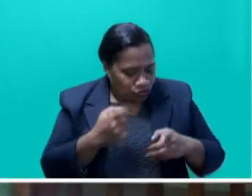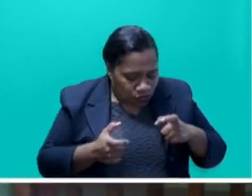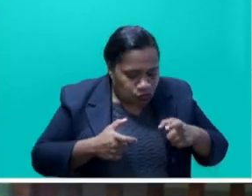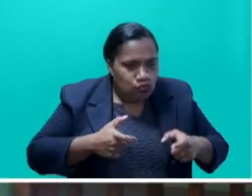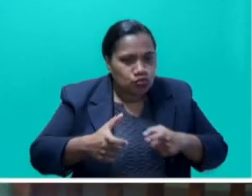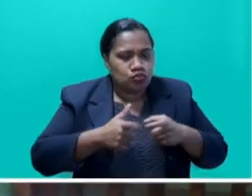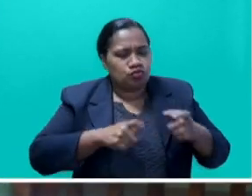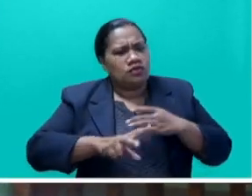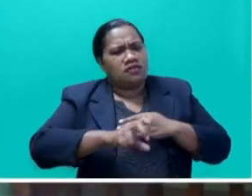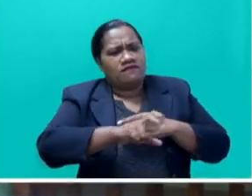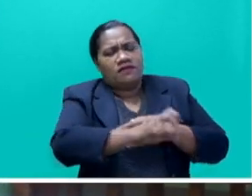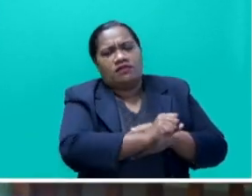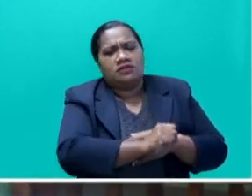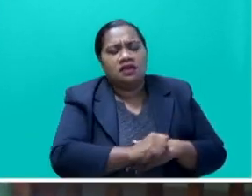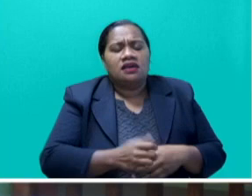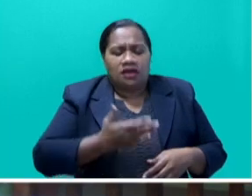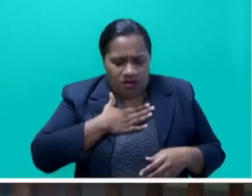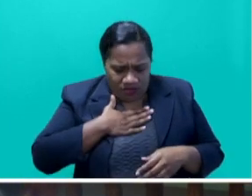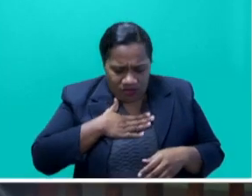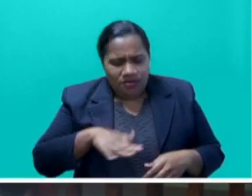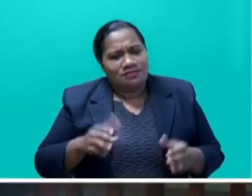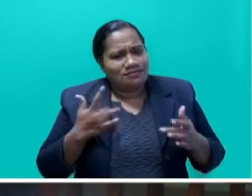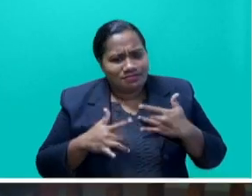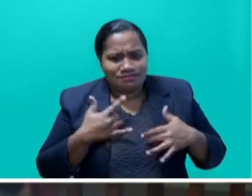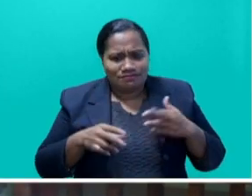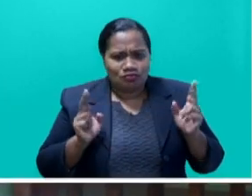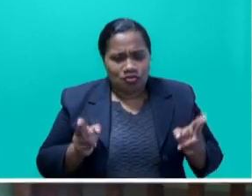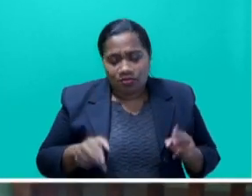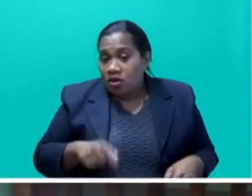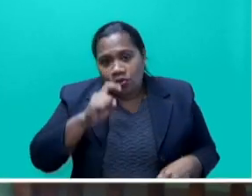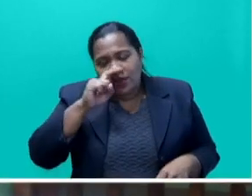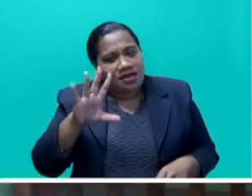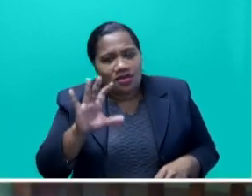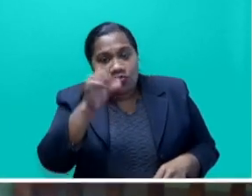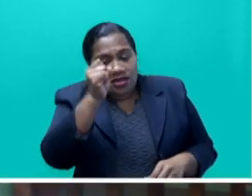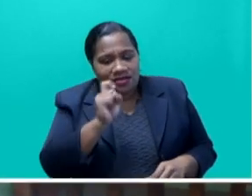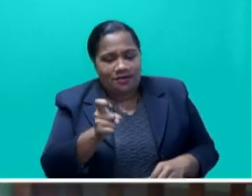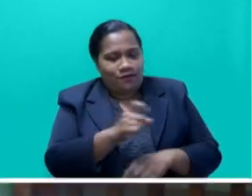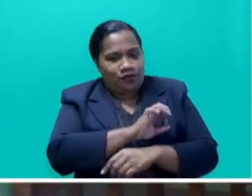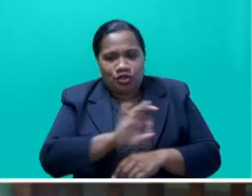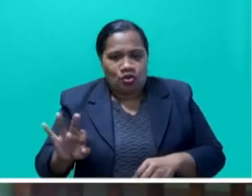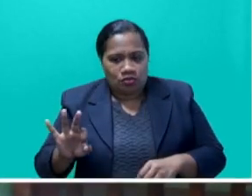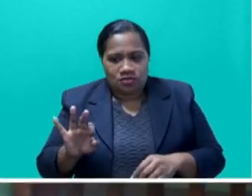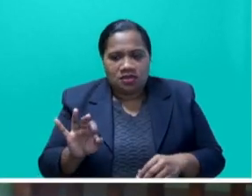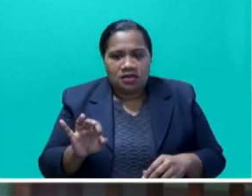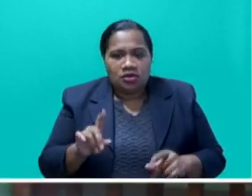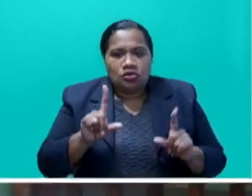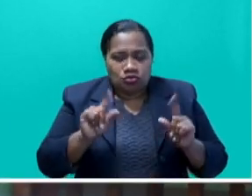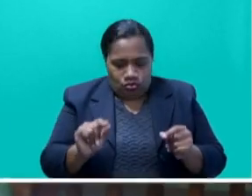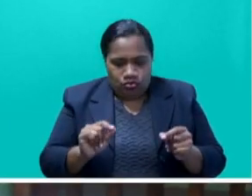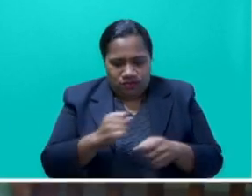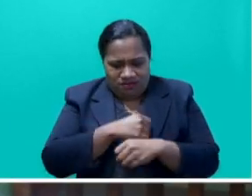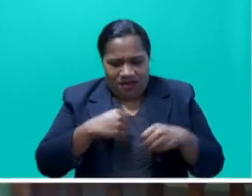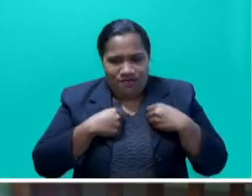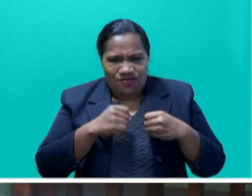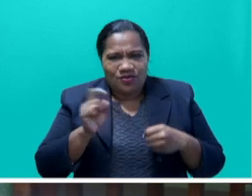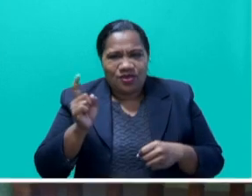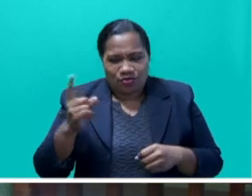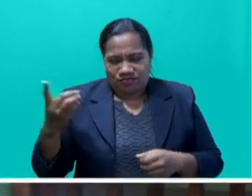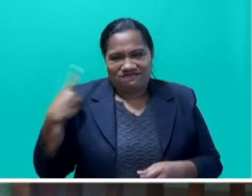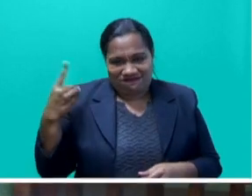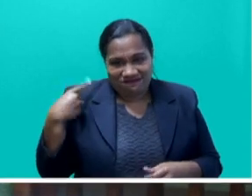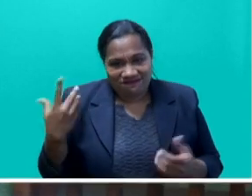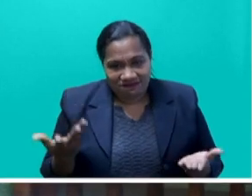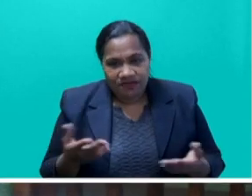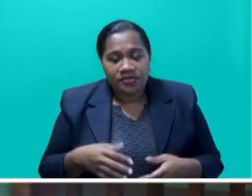our lives to normalcy. We cannot win this fight if we do not play our part in this battle. Mr. Speaker, sir,